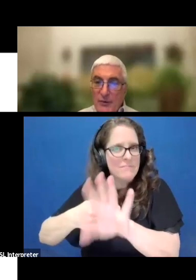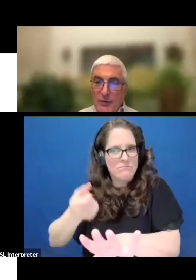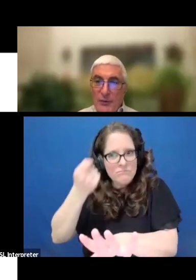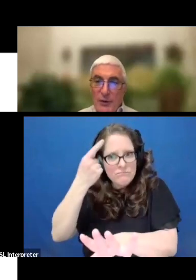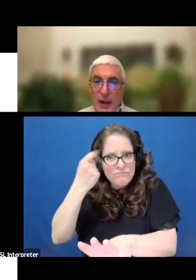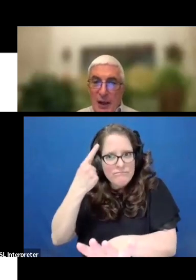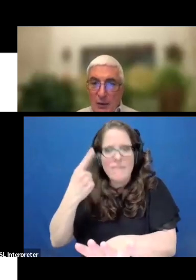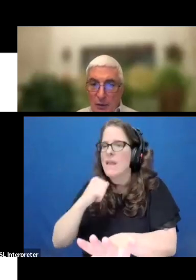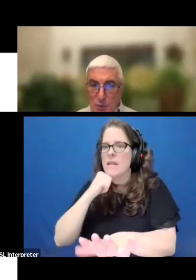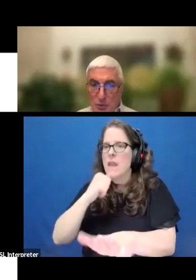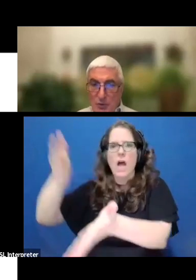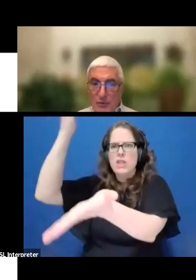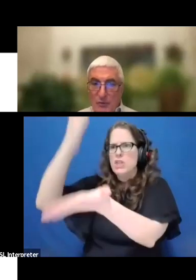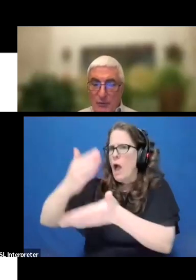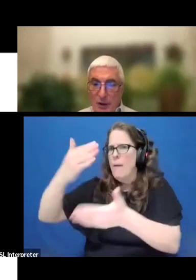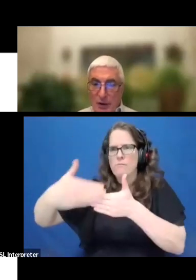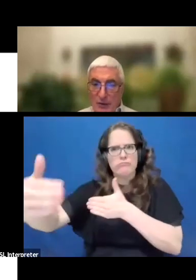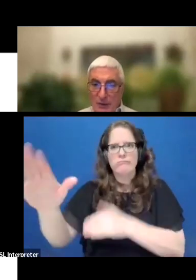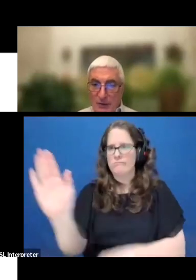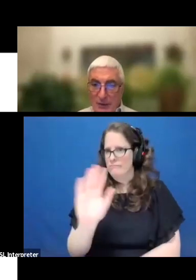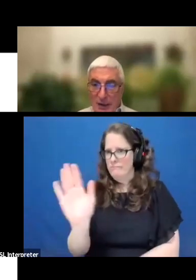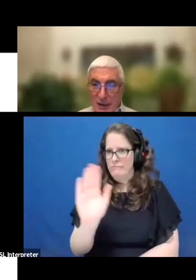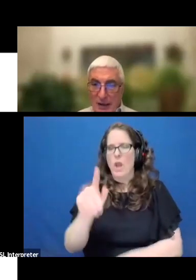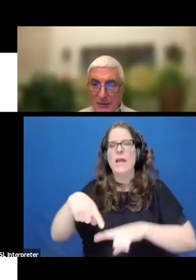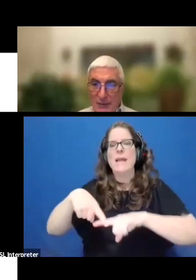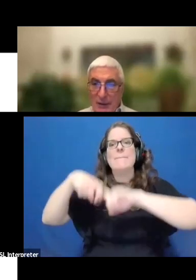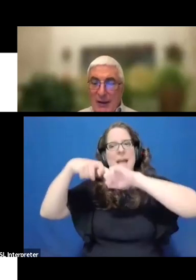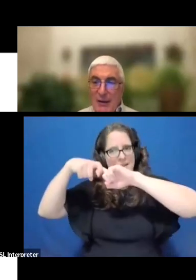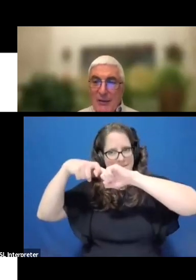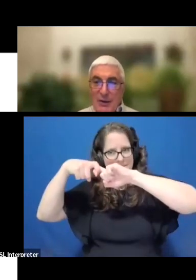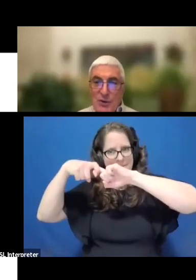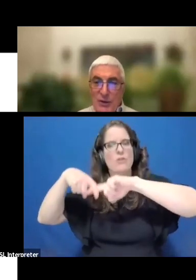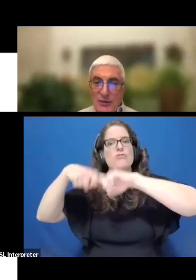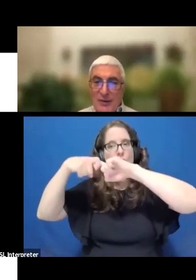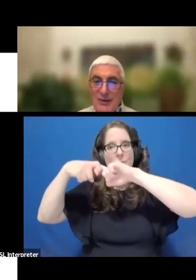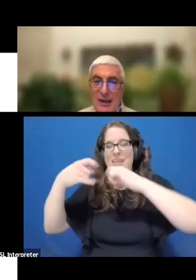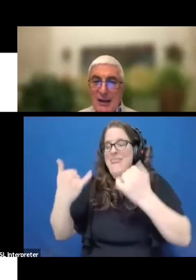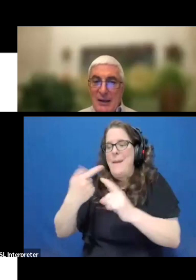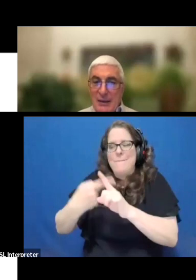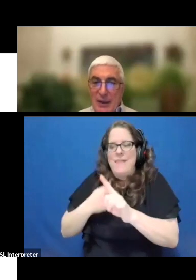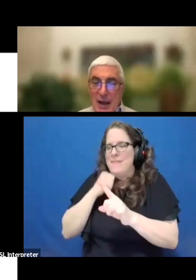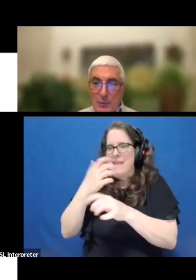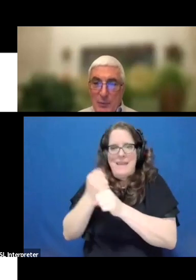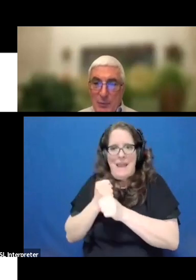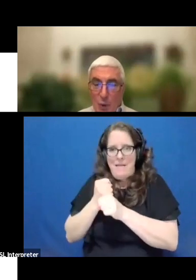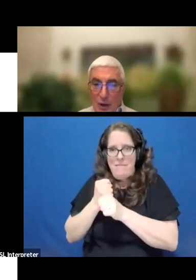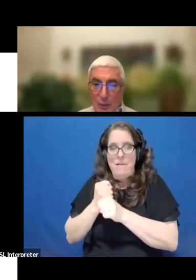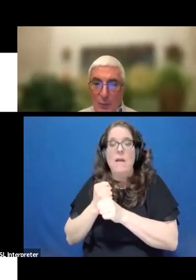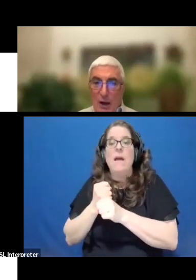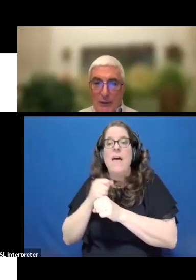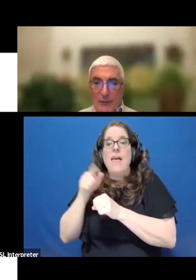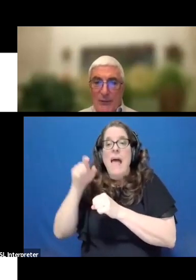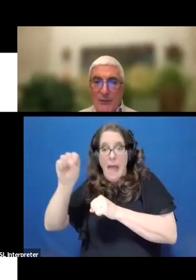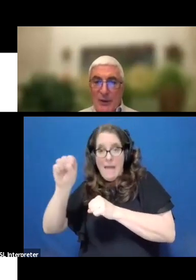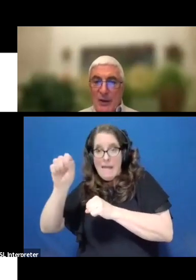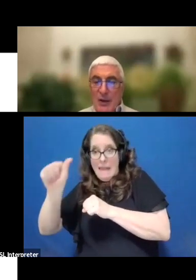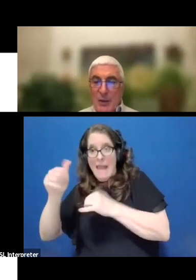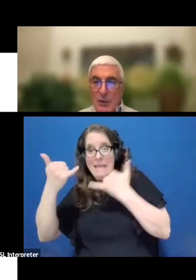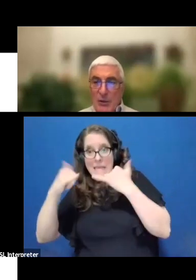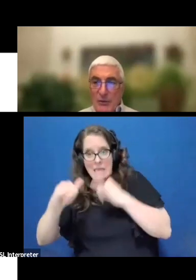still considered eligible for SSDI. They just didn't get it in that 1